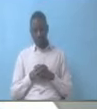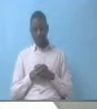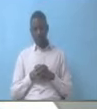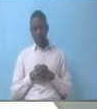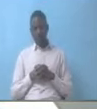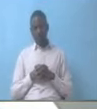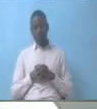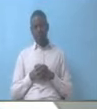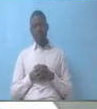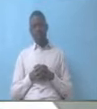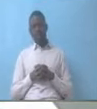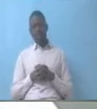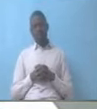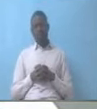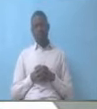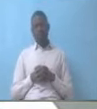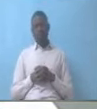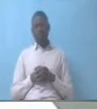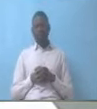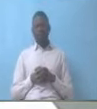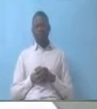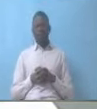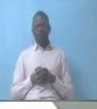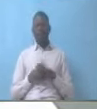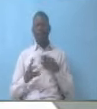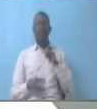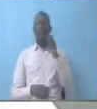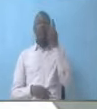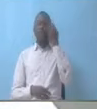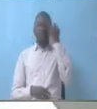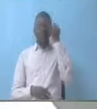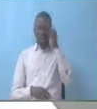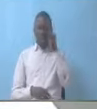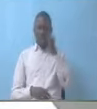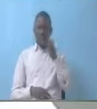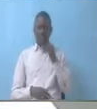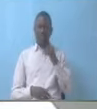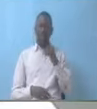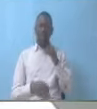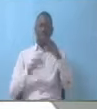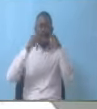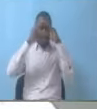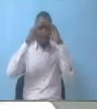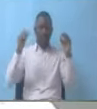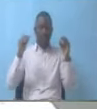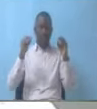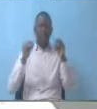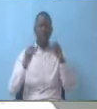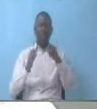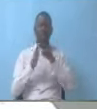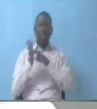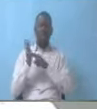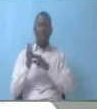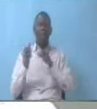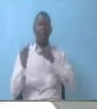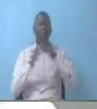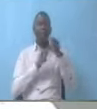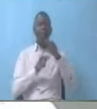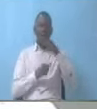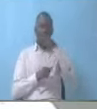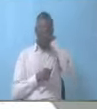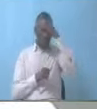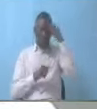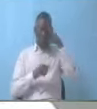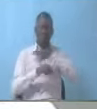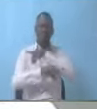ngorom nguur ak tamen nak li ci aju. His first idea was that the chambers needed a better working environment than provided at the old stone